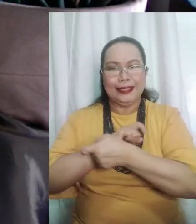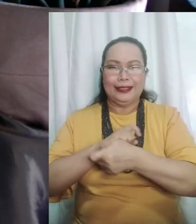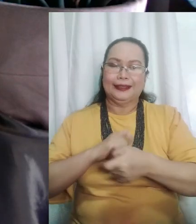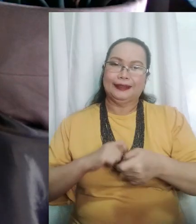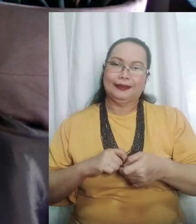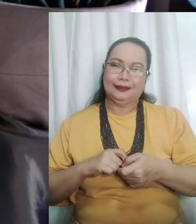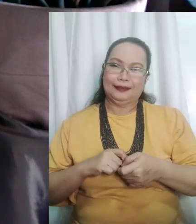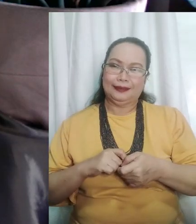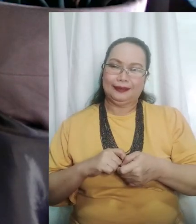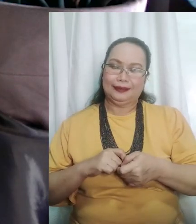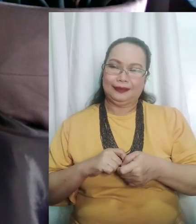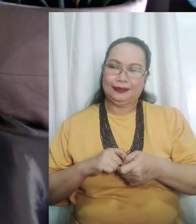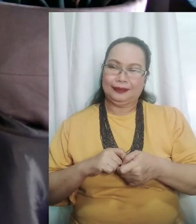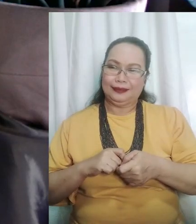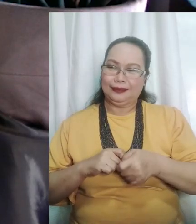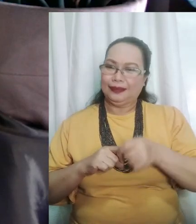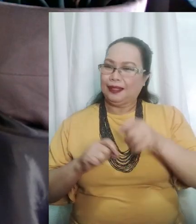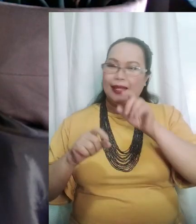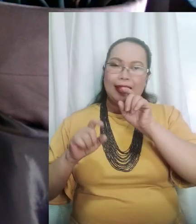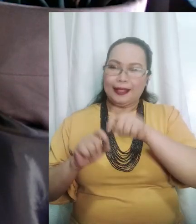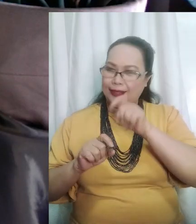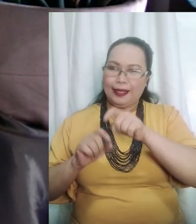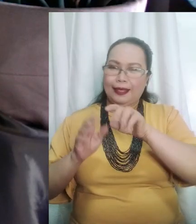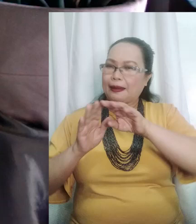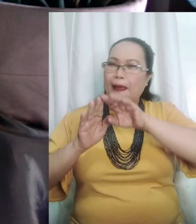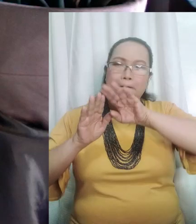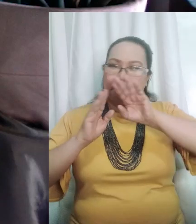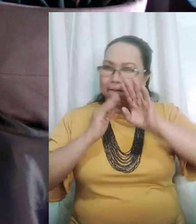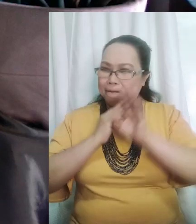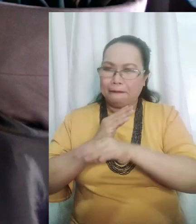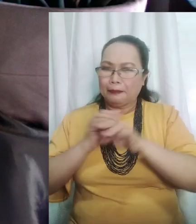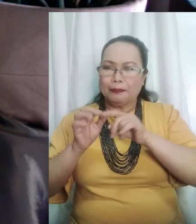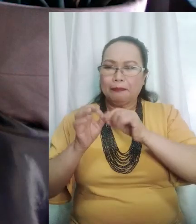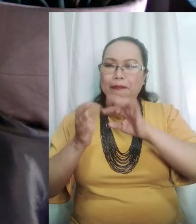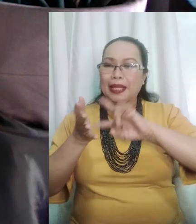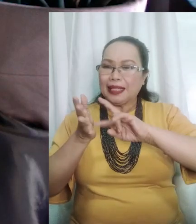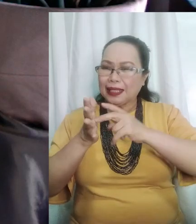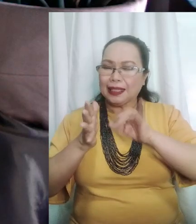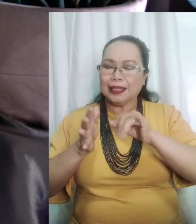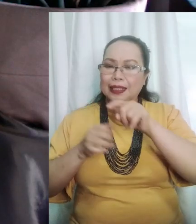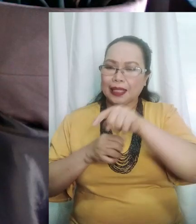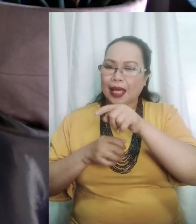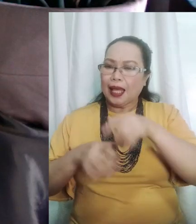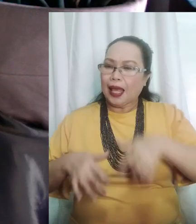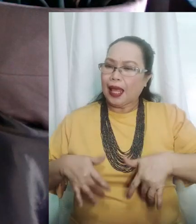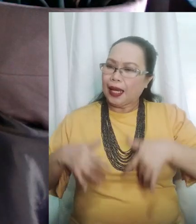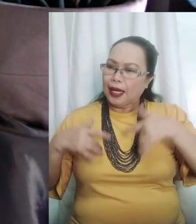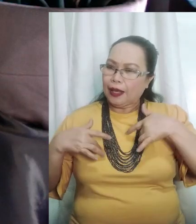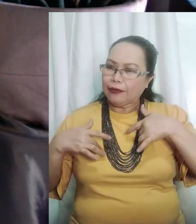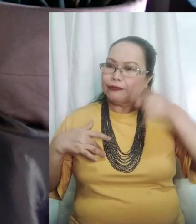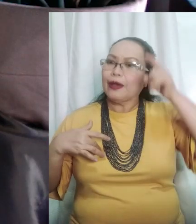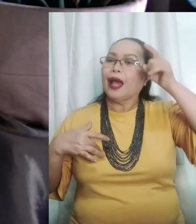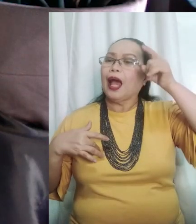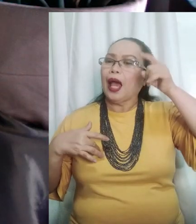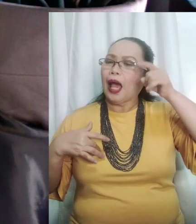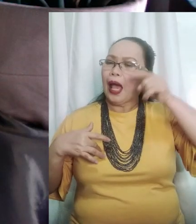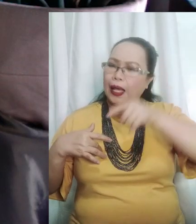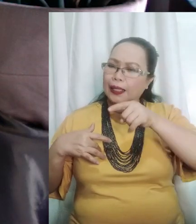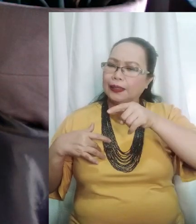to create a major setback, there's the word, which actually was a